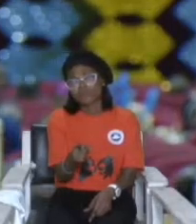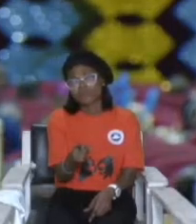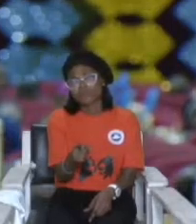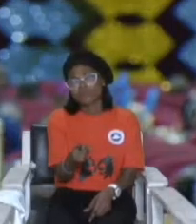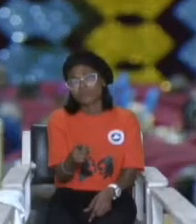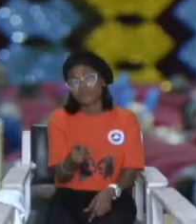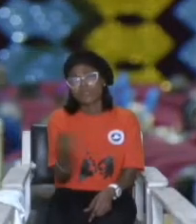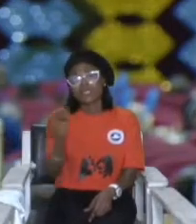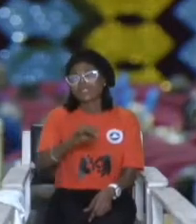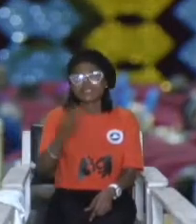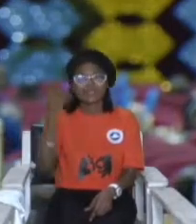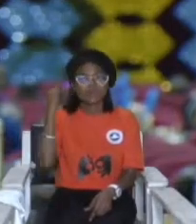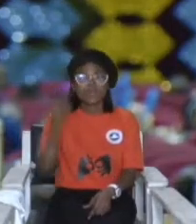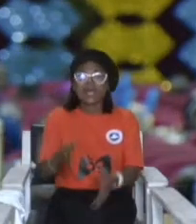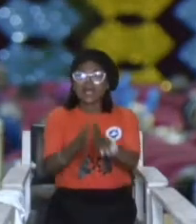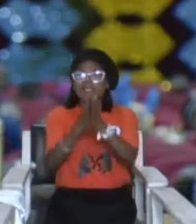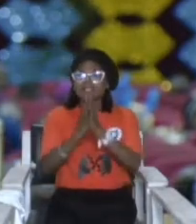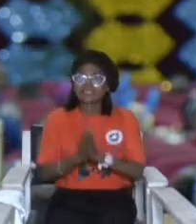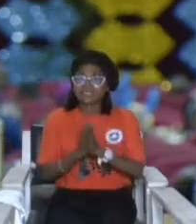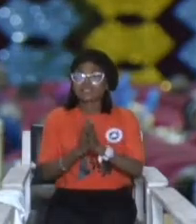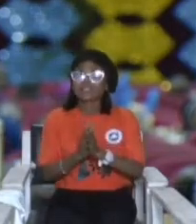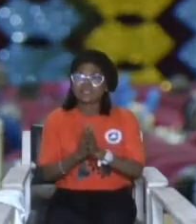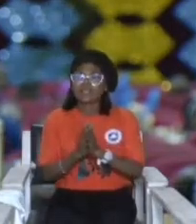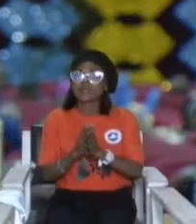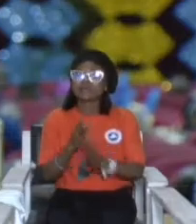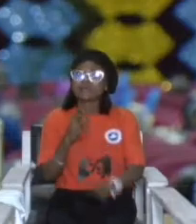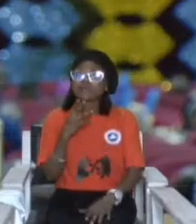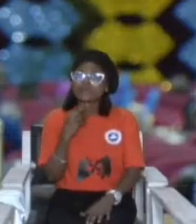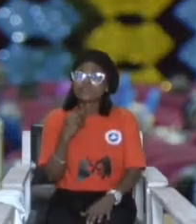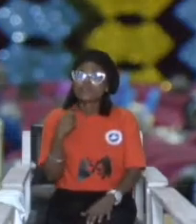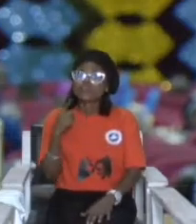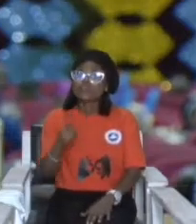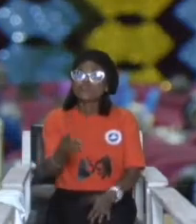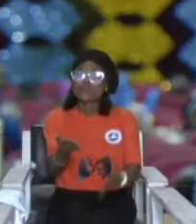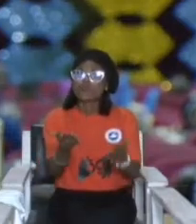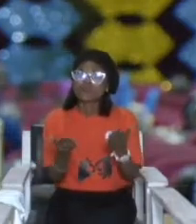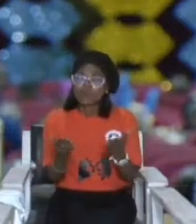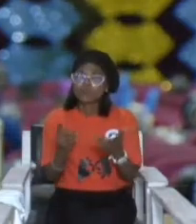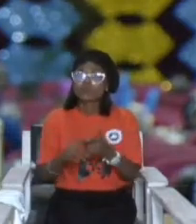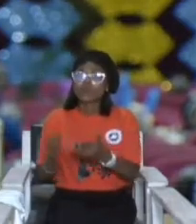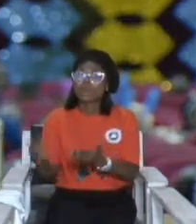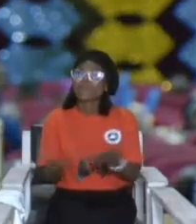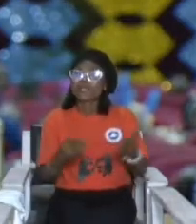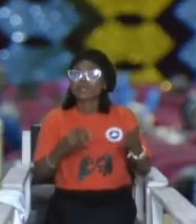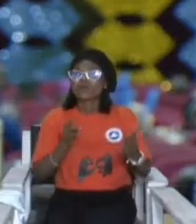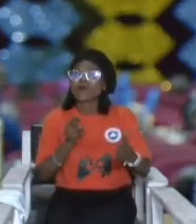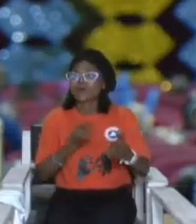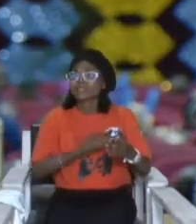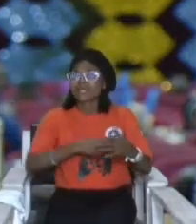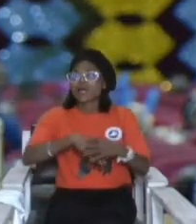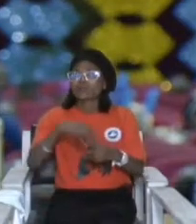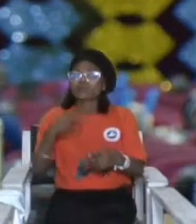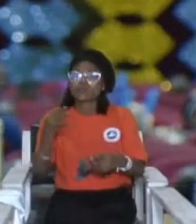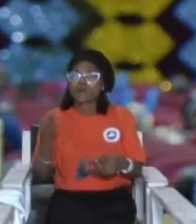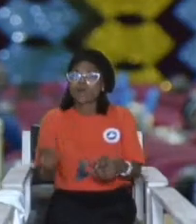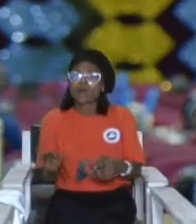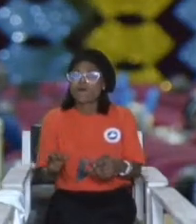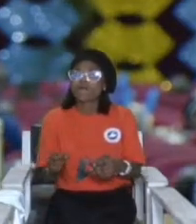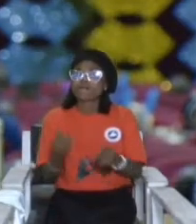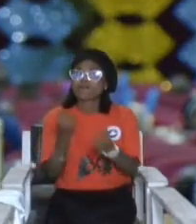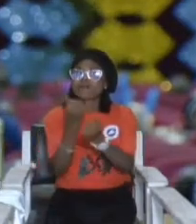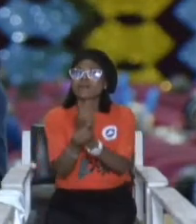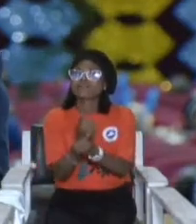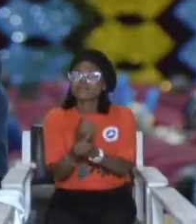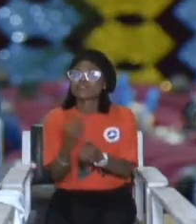They were asking Moses, "You want to bring God out of captivity? Where is your rod of fire?"